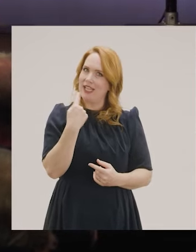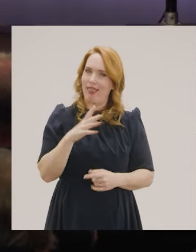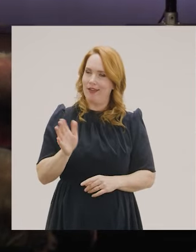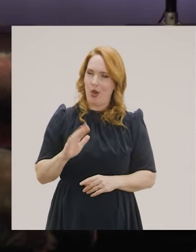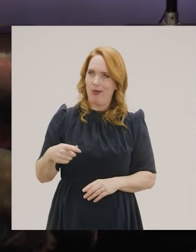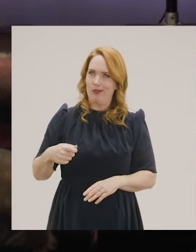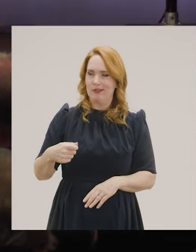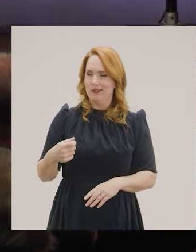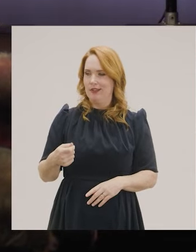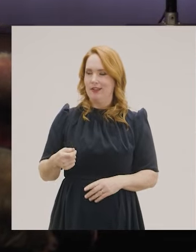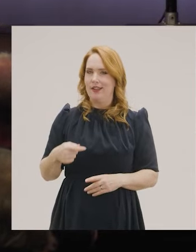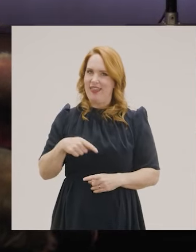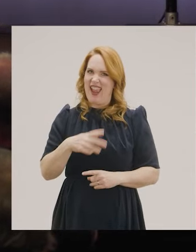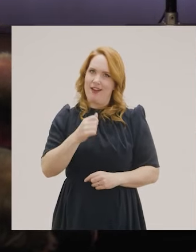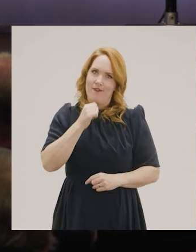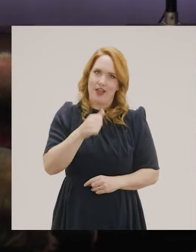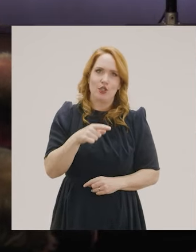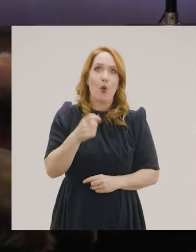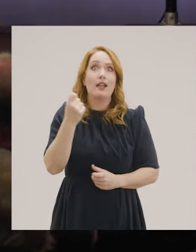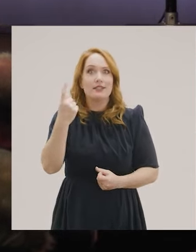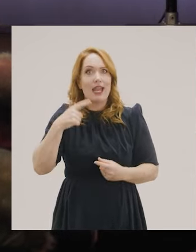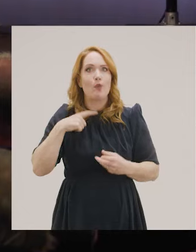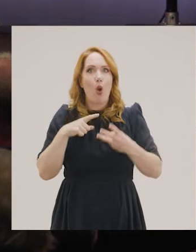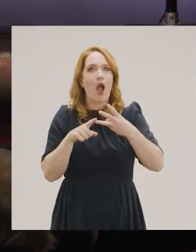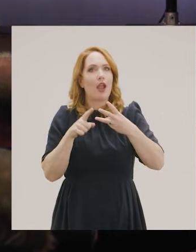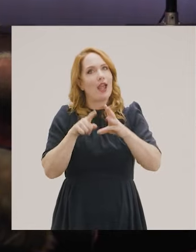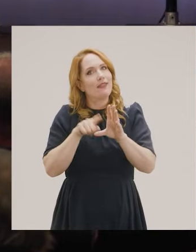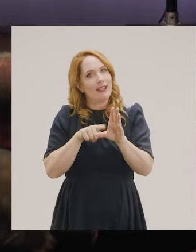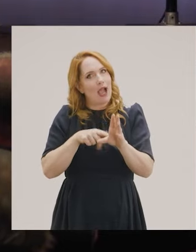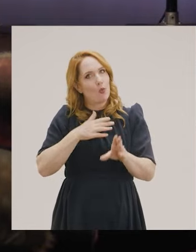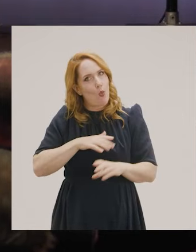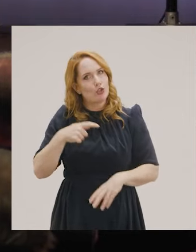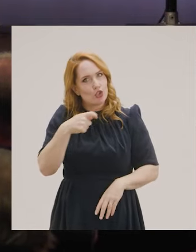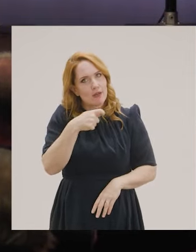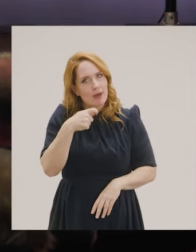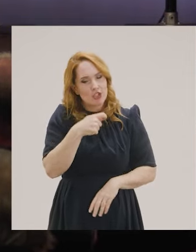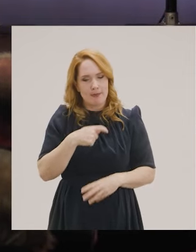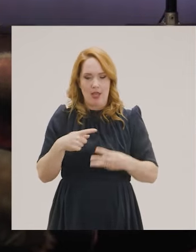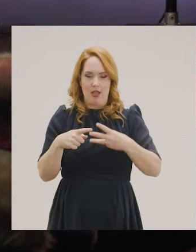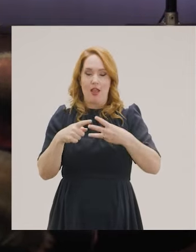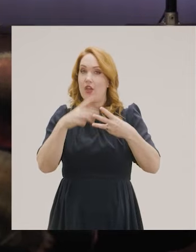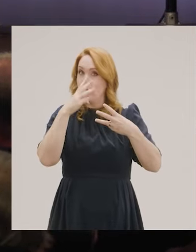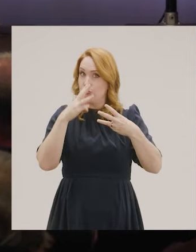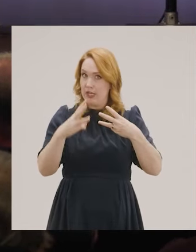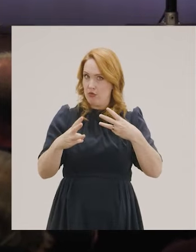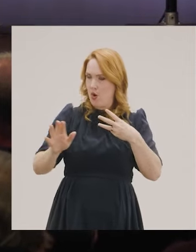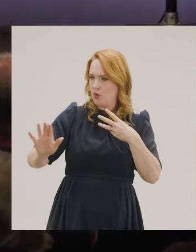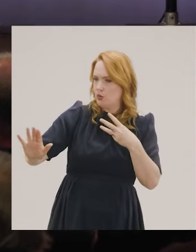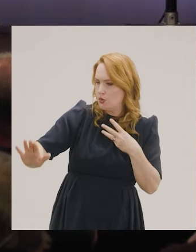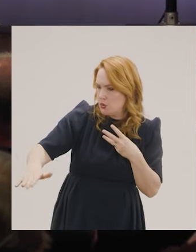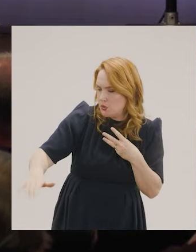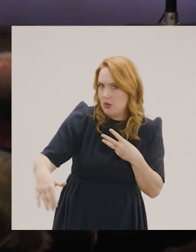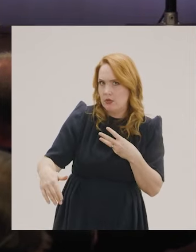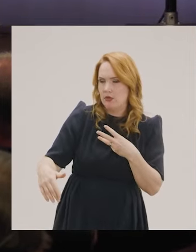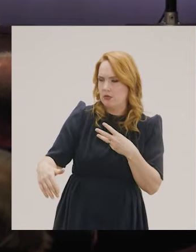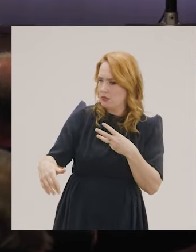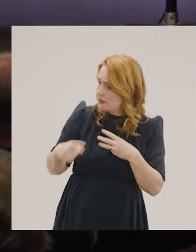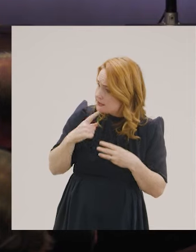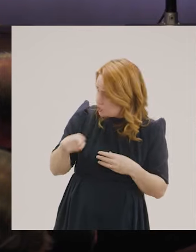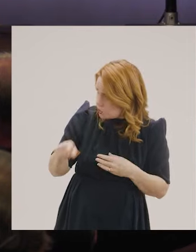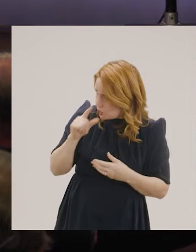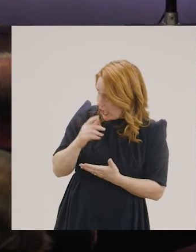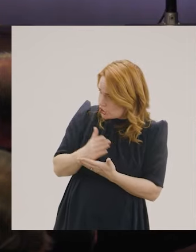were doing all sorts of things. So they were having a lot of fun with them. So I can understand why the two-year-old wanted one as well. But the three-year-old went over to the one that missed out